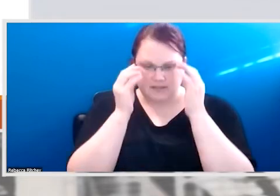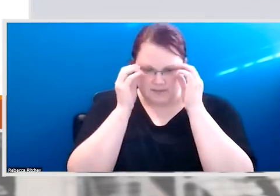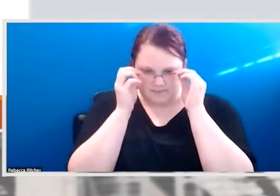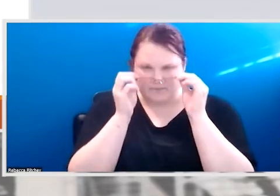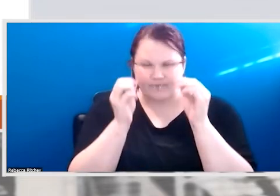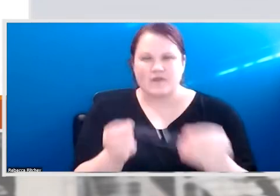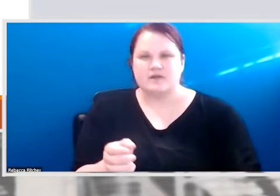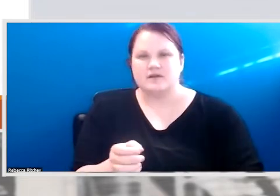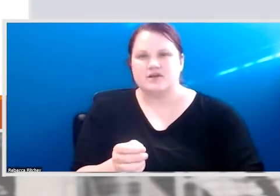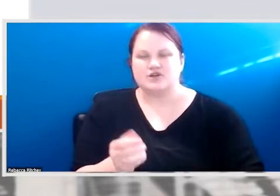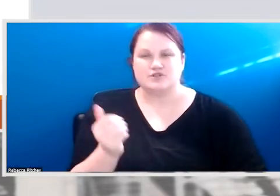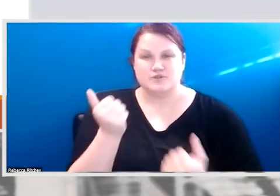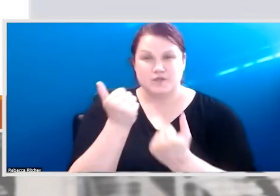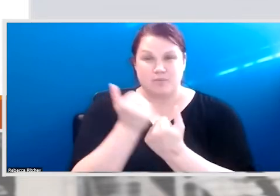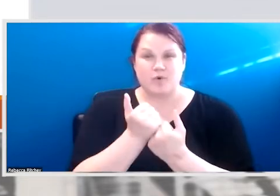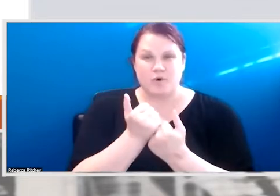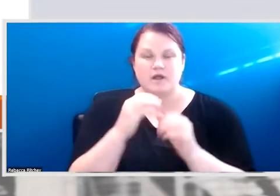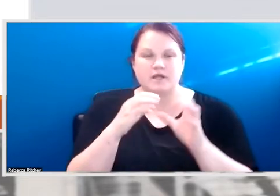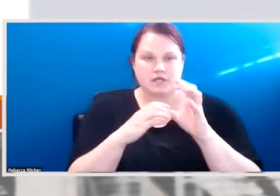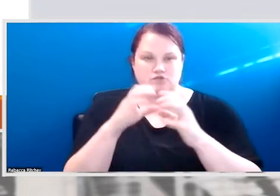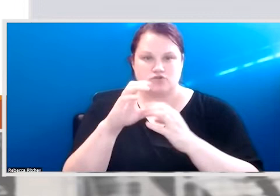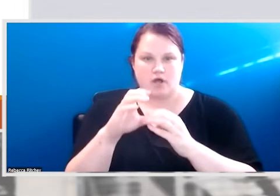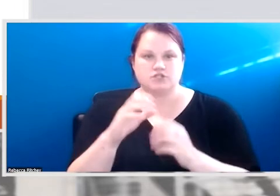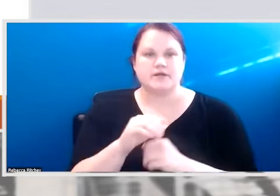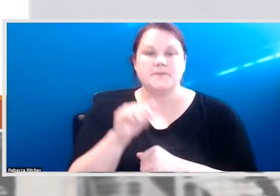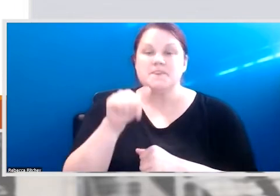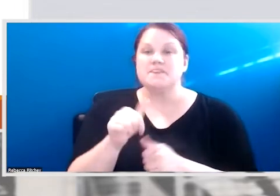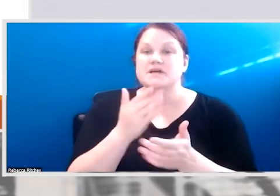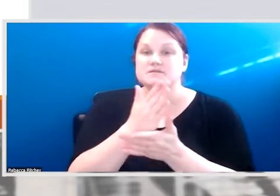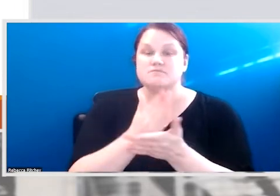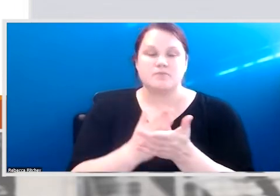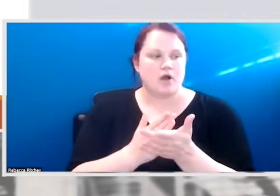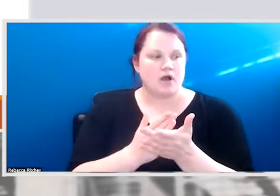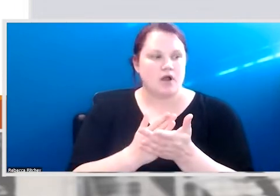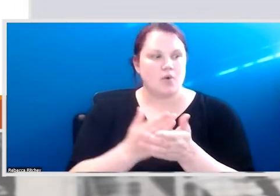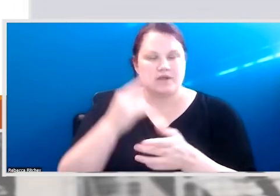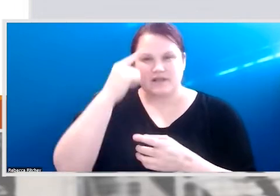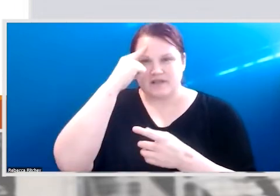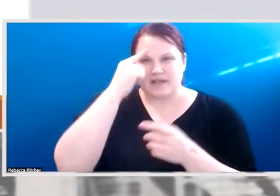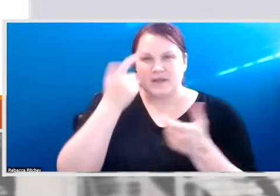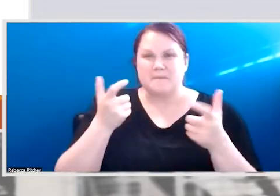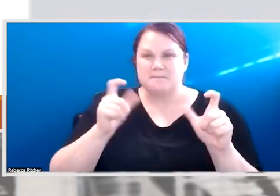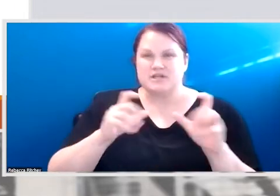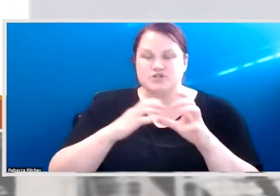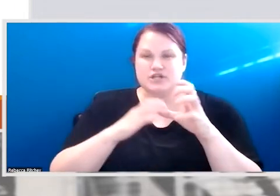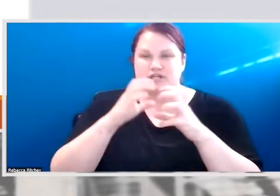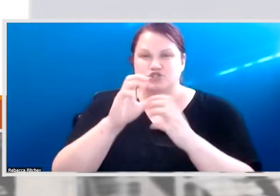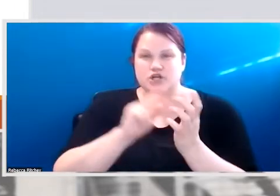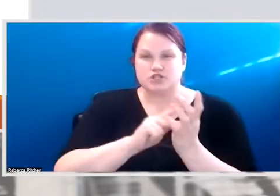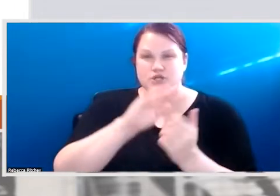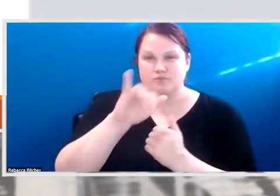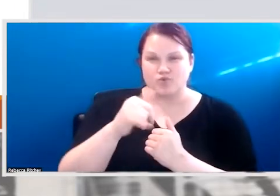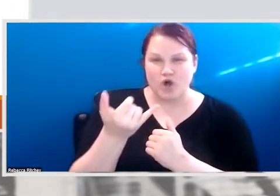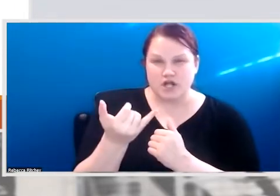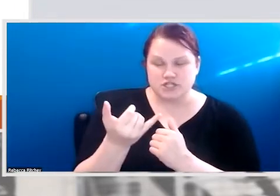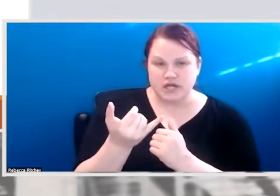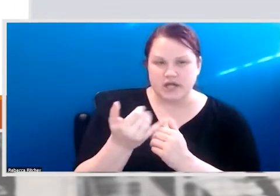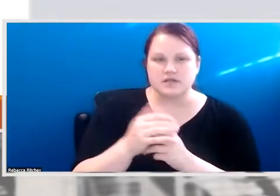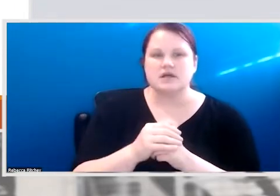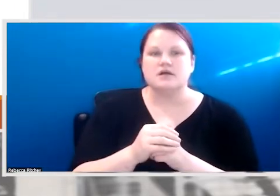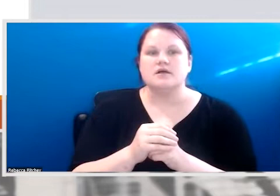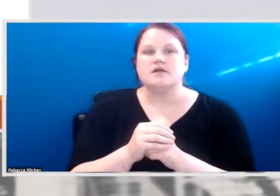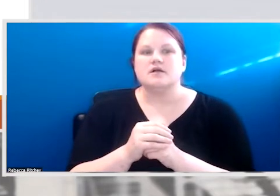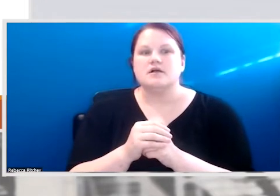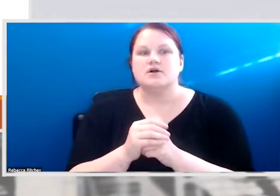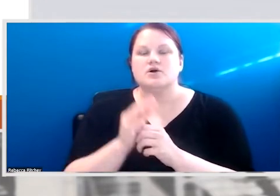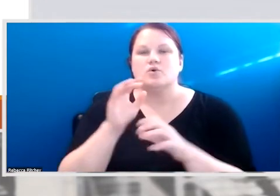to support construction. At this stage, we generally think that, a major construction project is typically, going